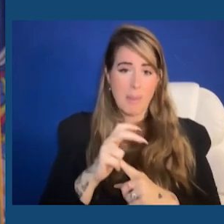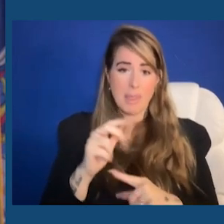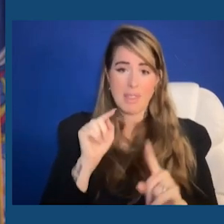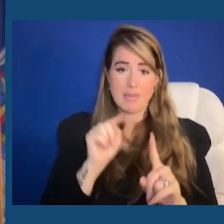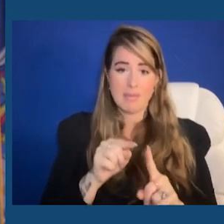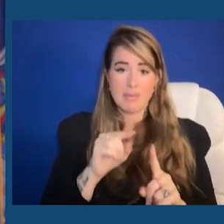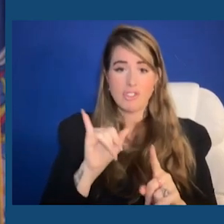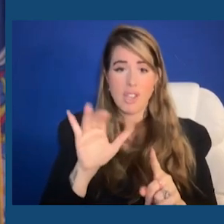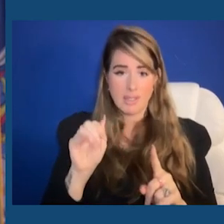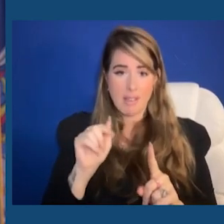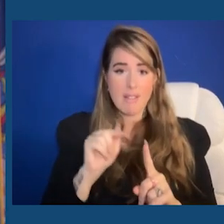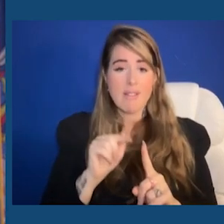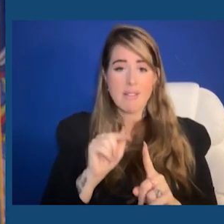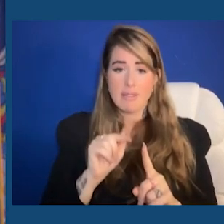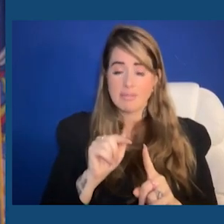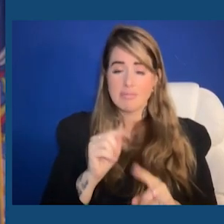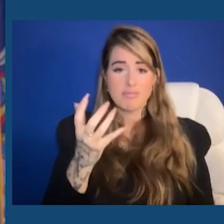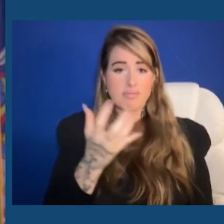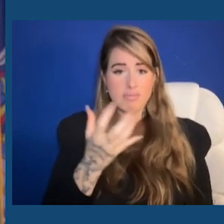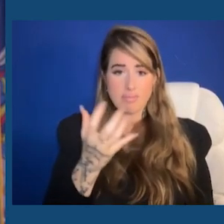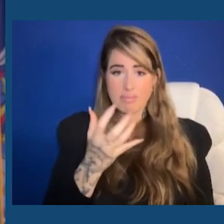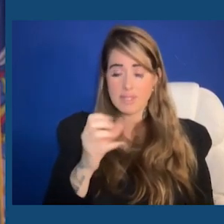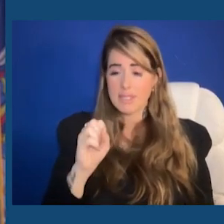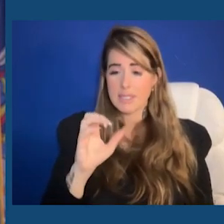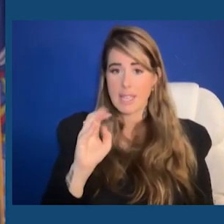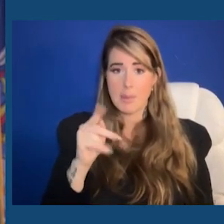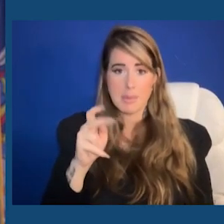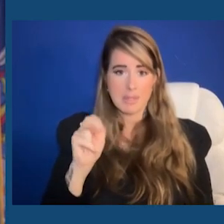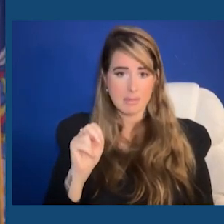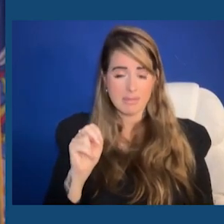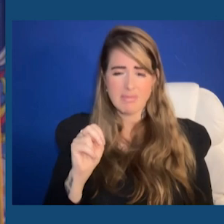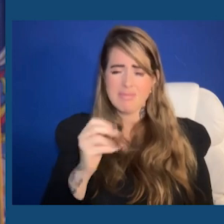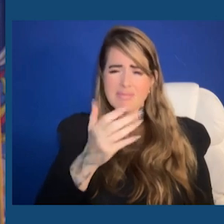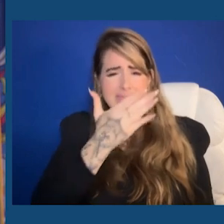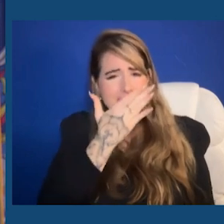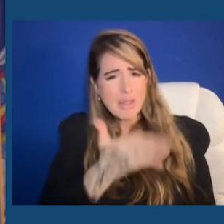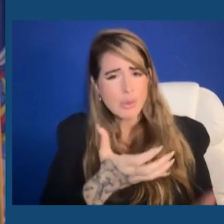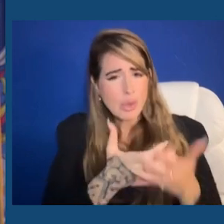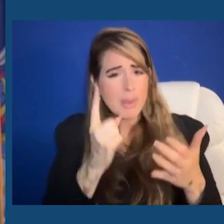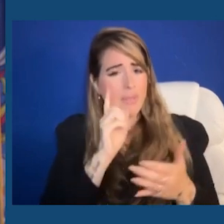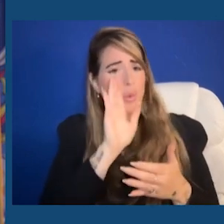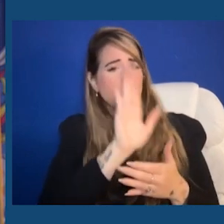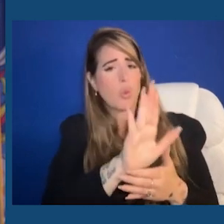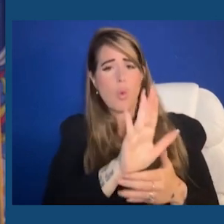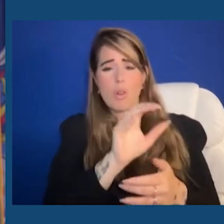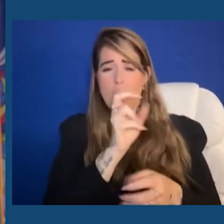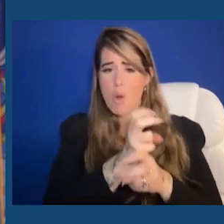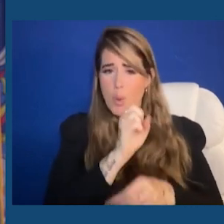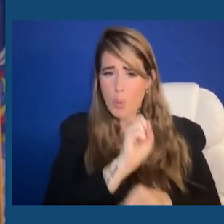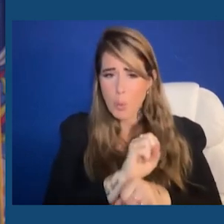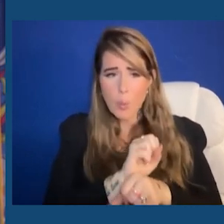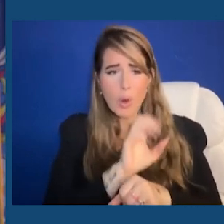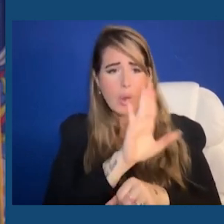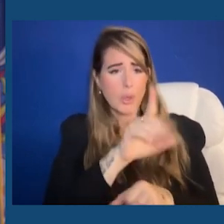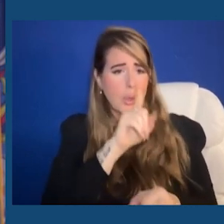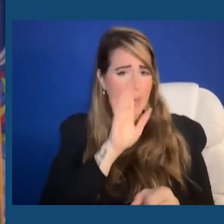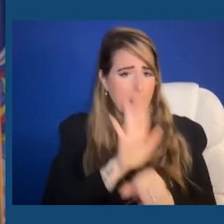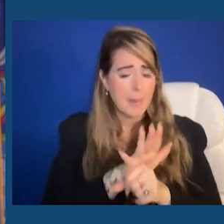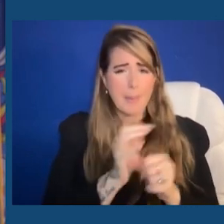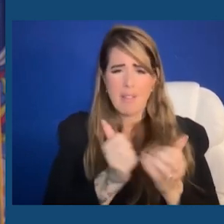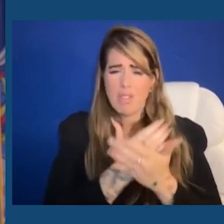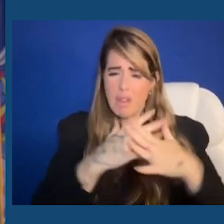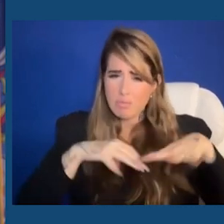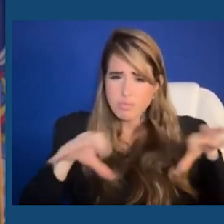Jessica Scampton. Thank you so much for your leadership, for your hard work, for your commitment to making this